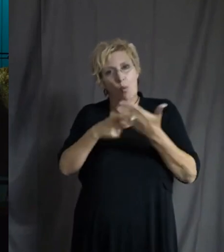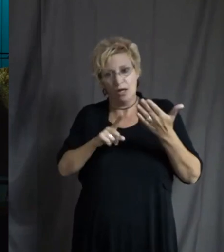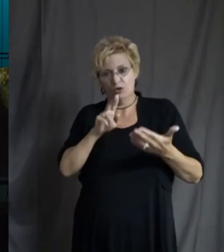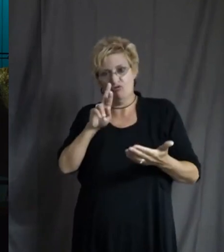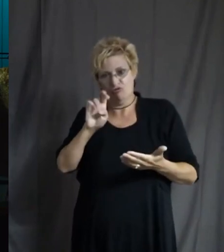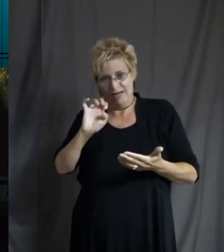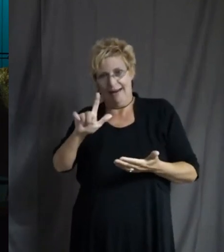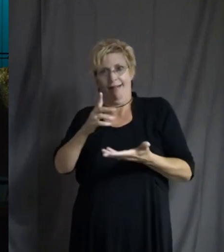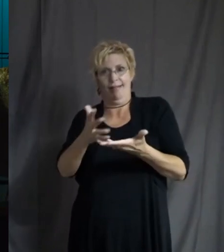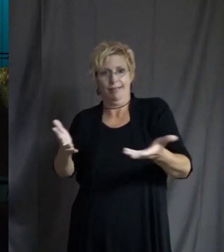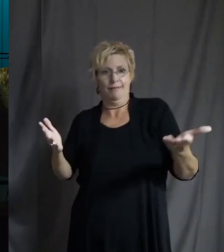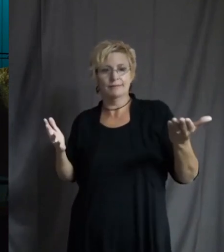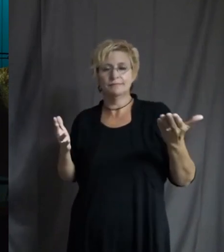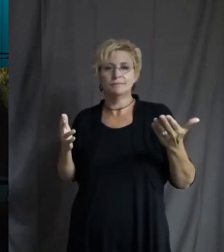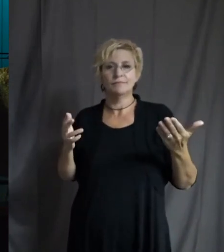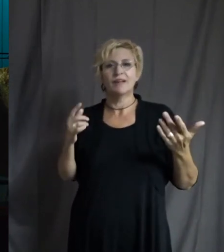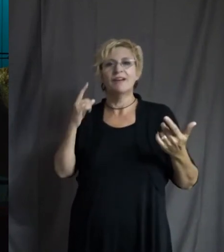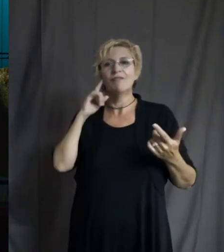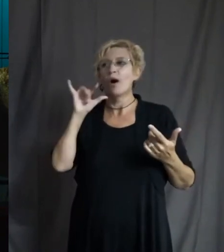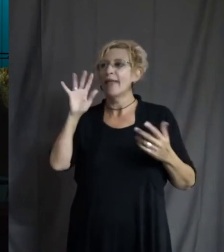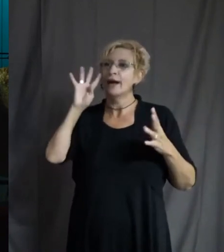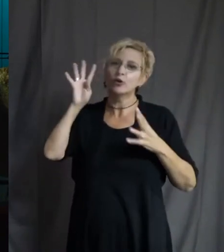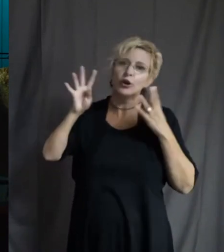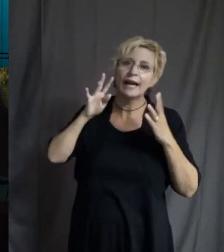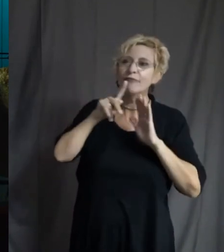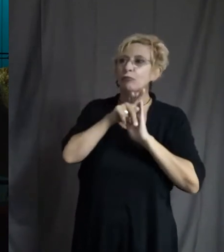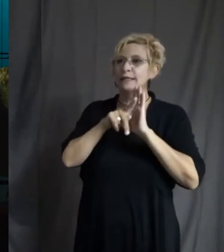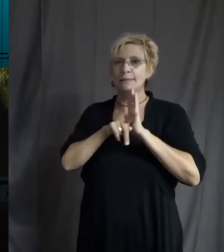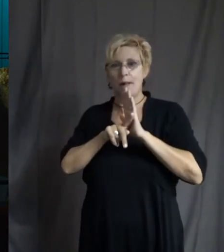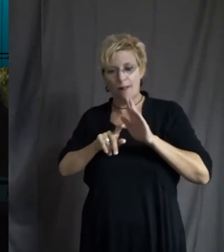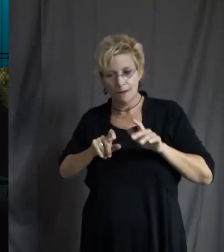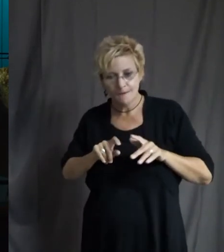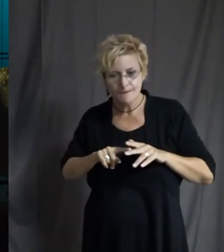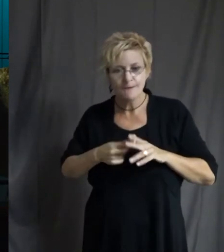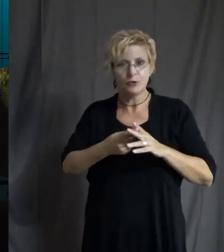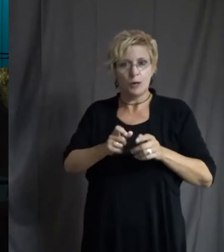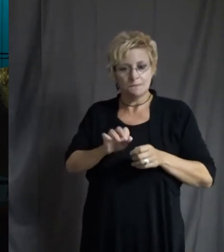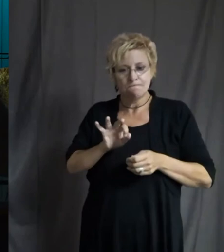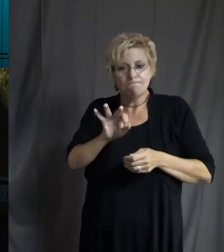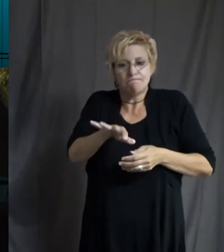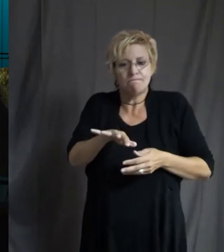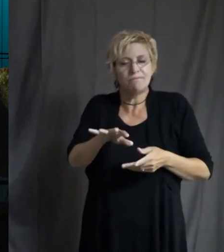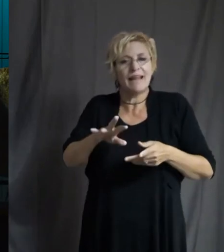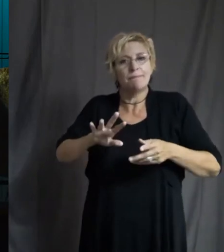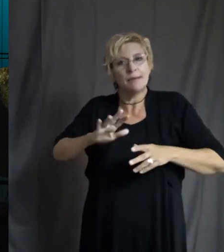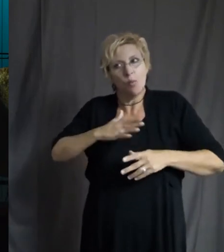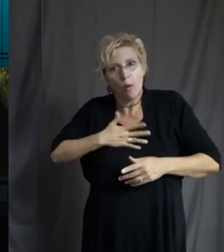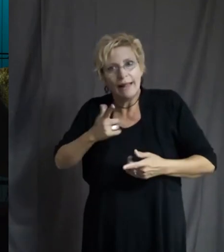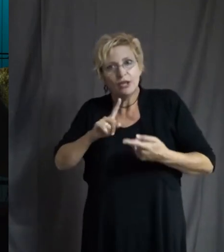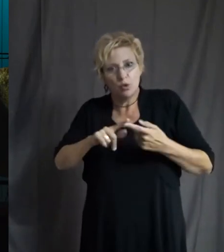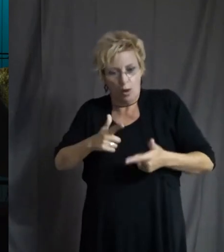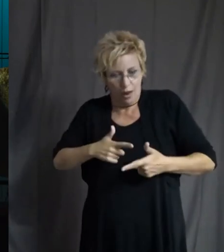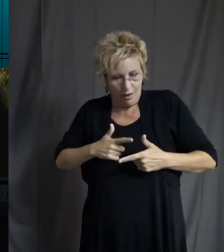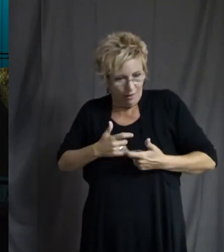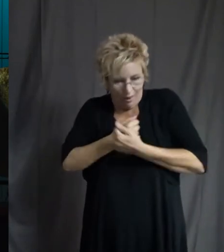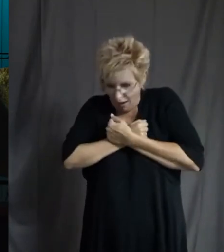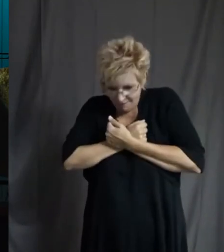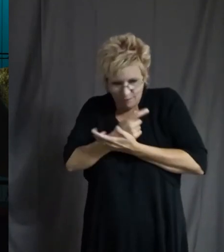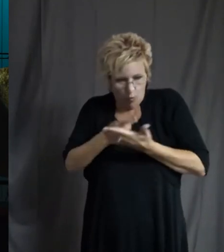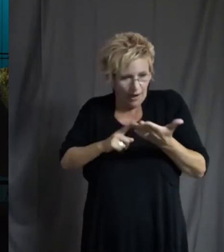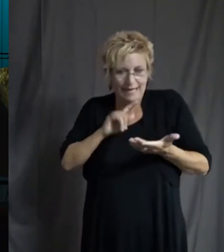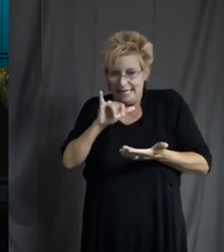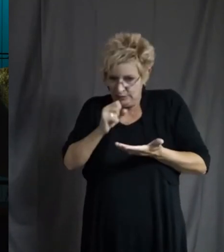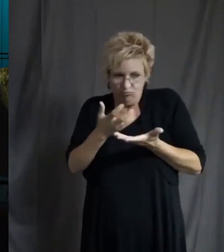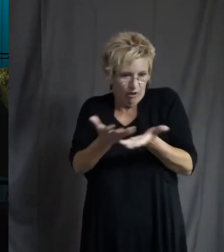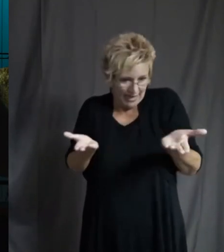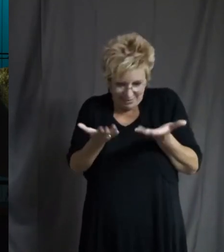ways to love what's real, to set forth that creative principle in your life that only comes forth by